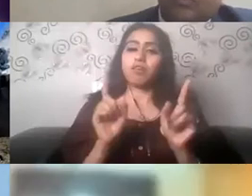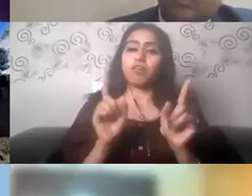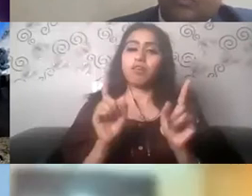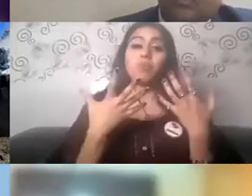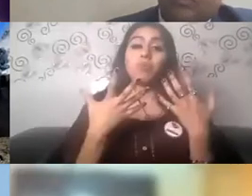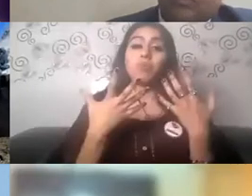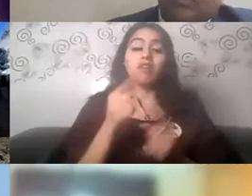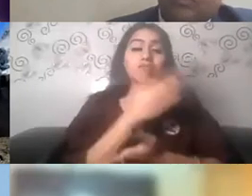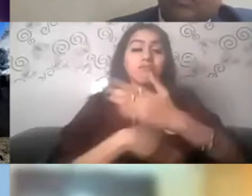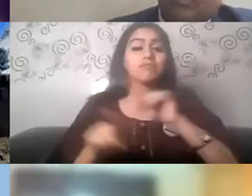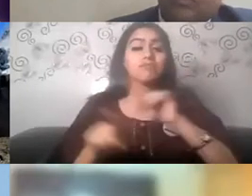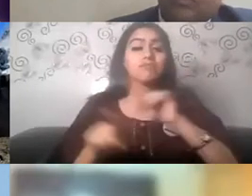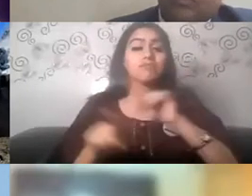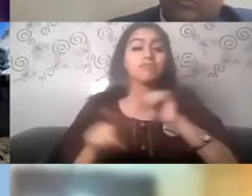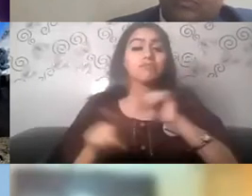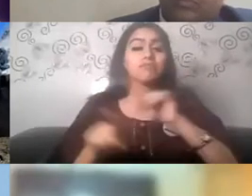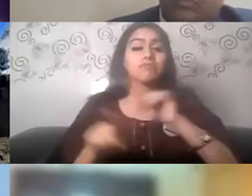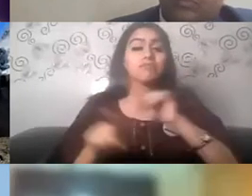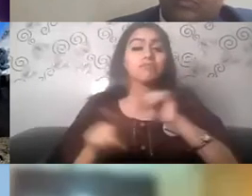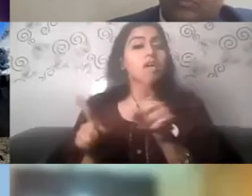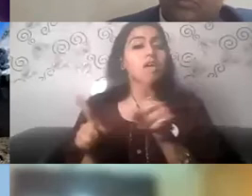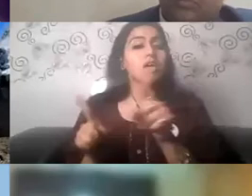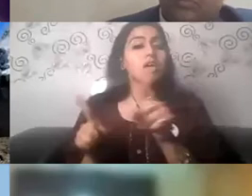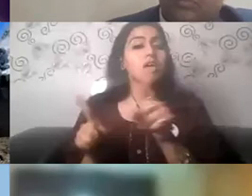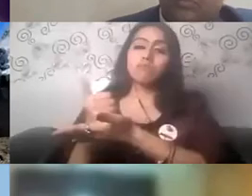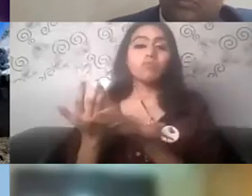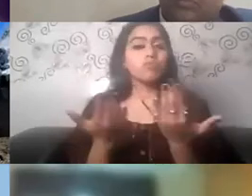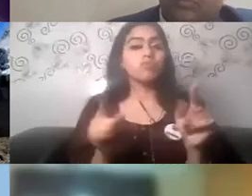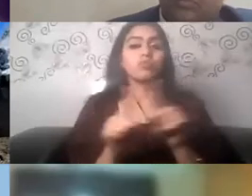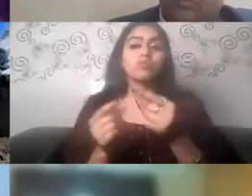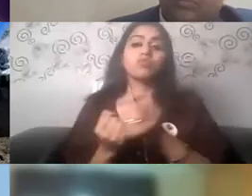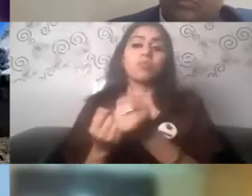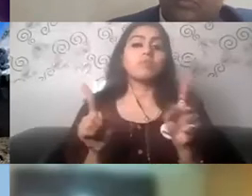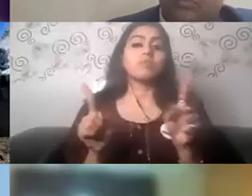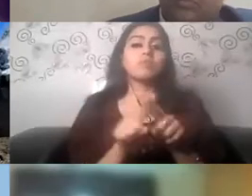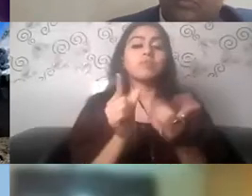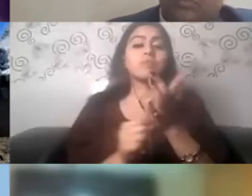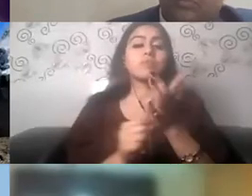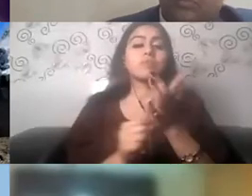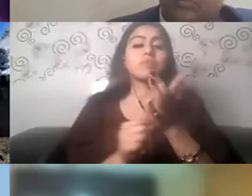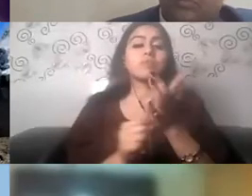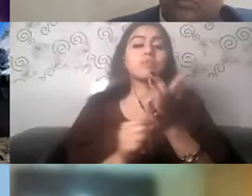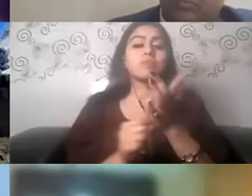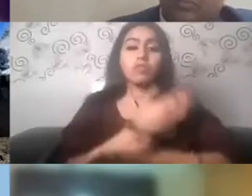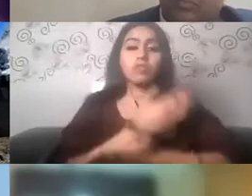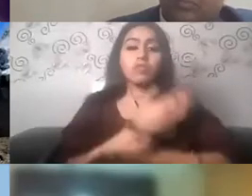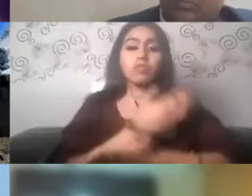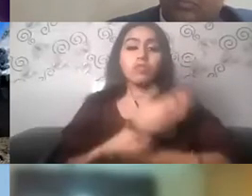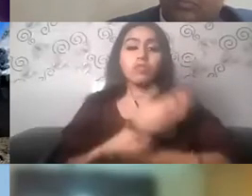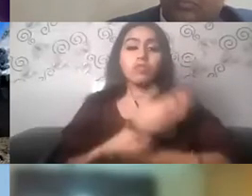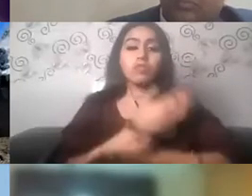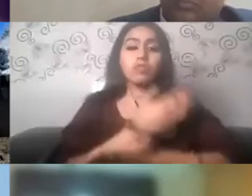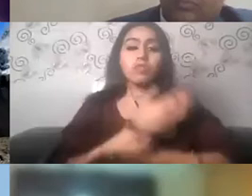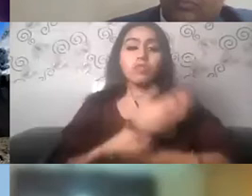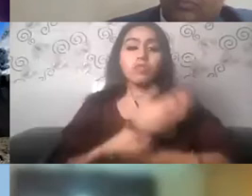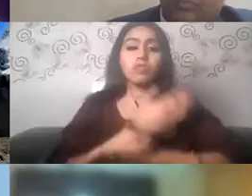like Sarthak to come and help the disabled people. UK disability, there was a UK disability survey which was launched last year, I think